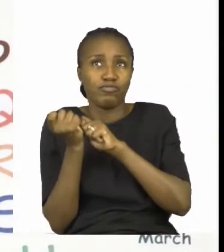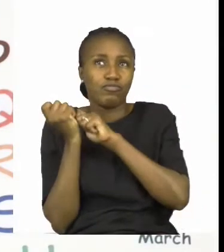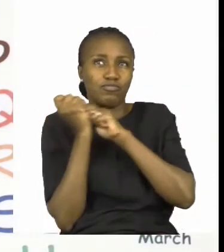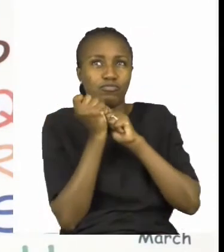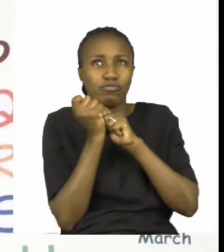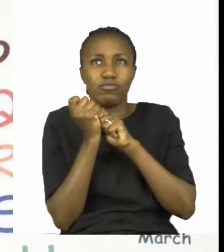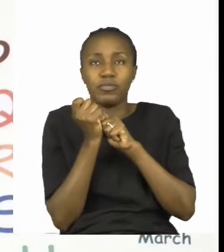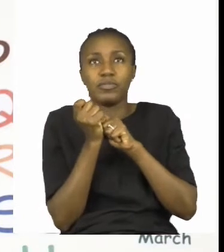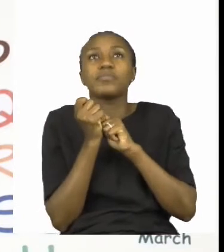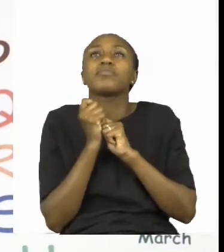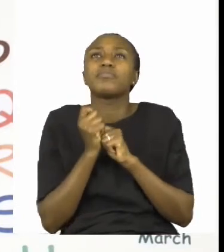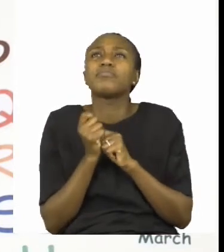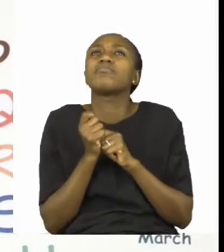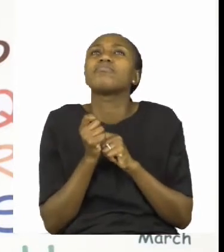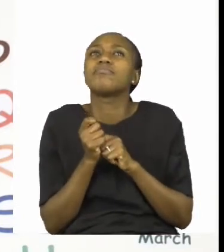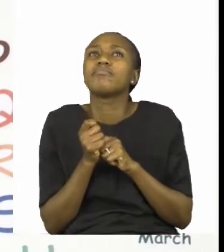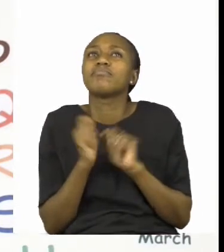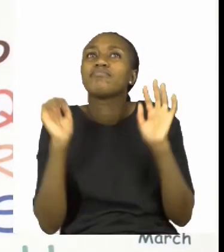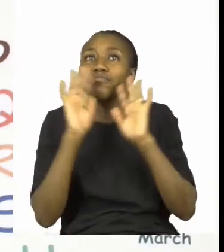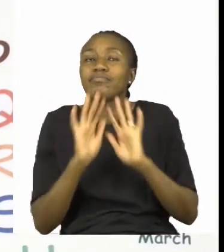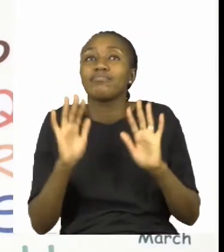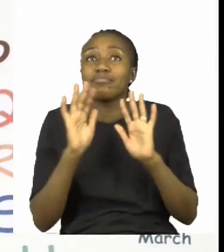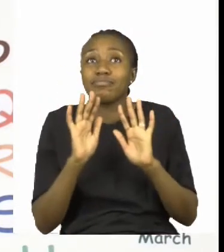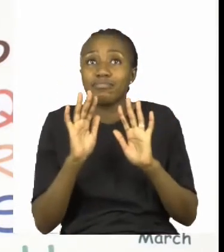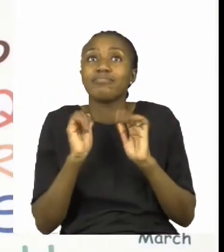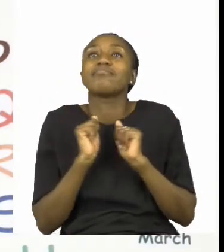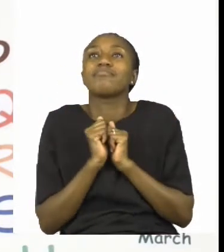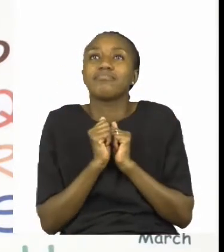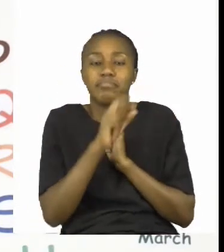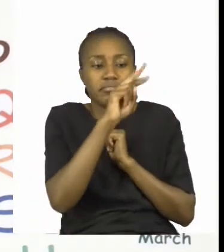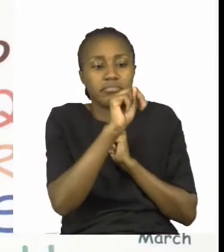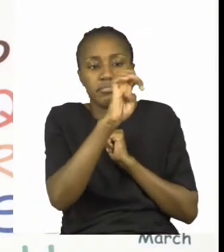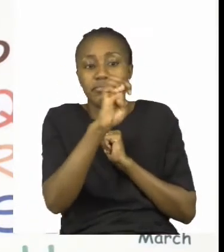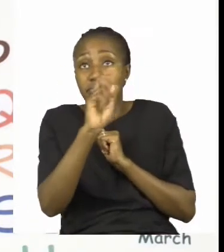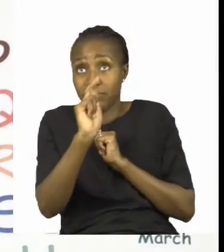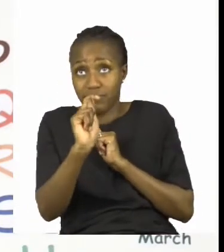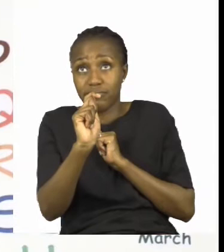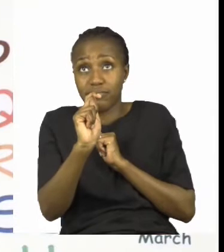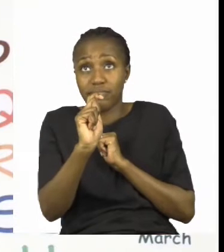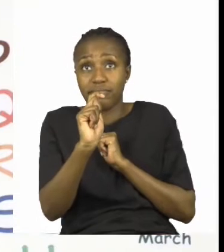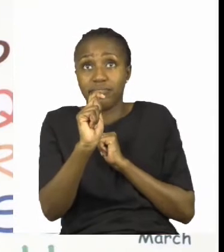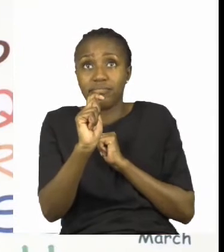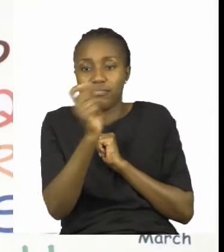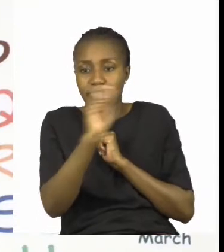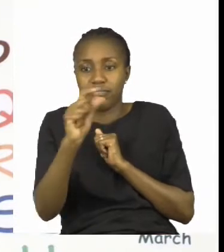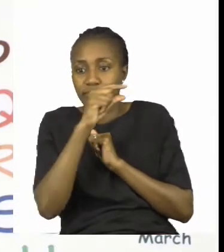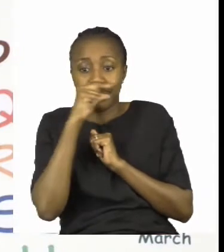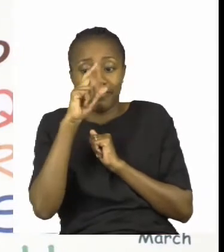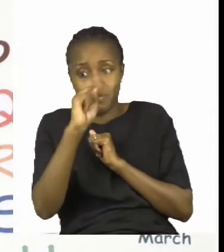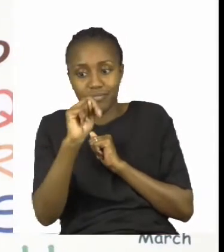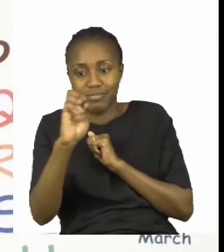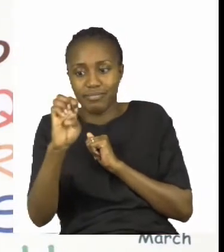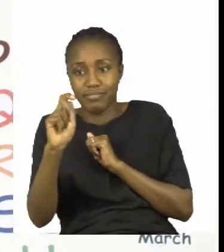net is what we now need to color here, and then we need to write the word